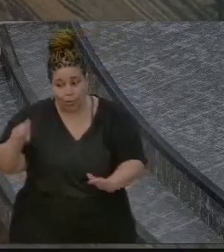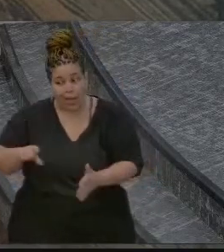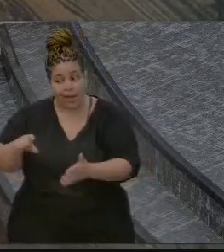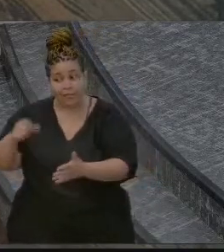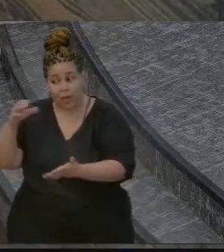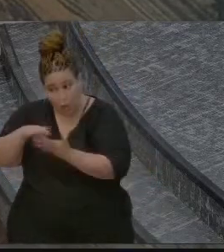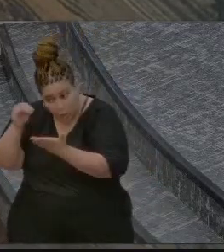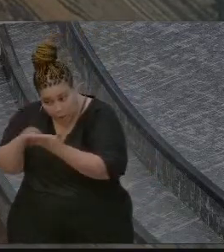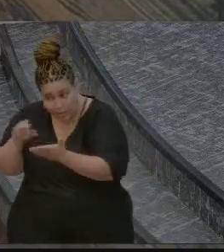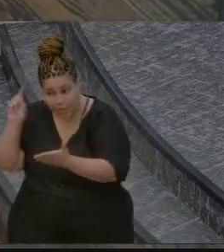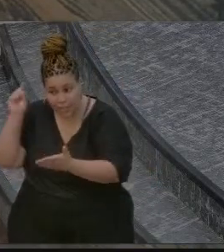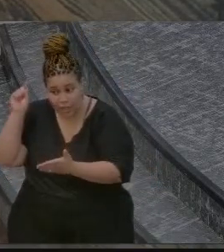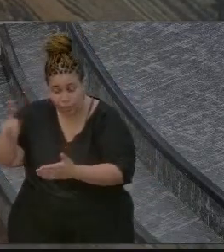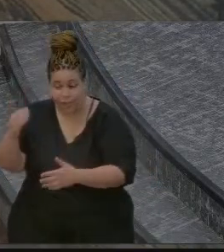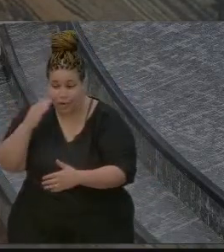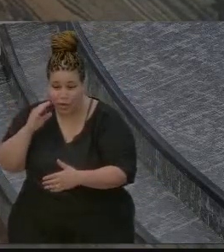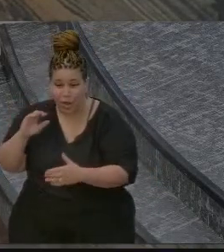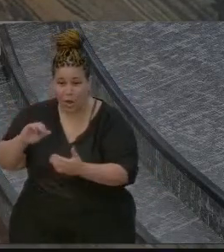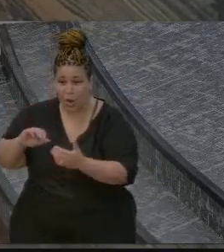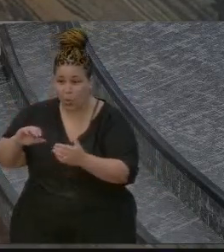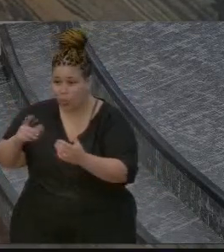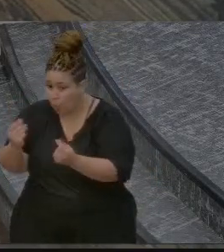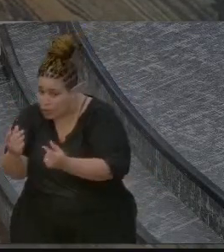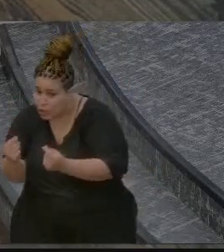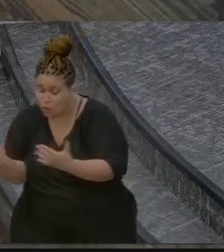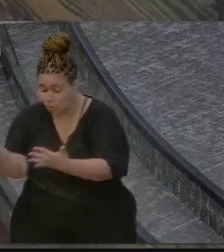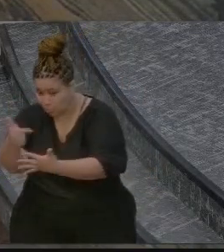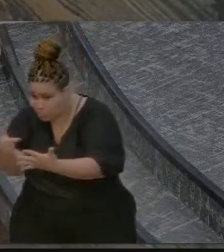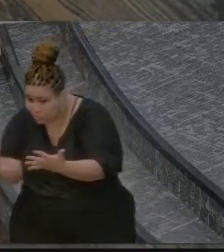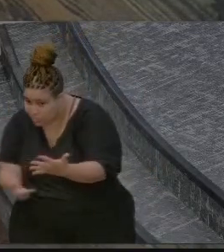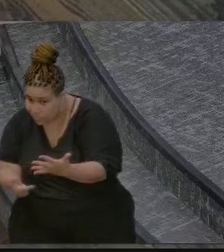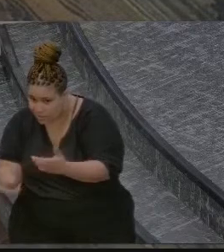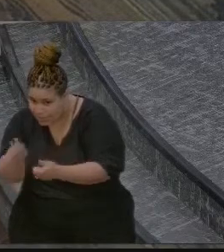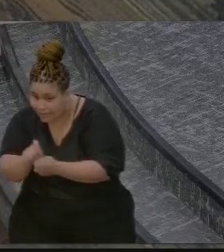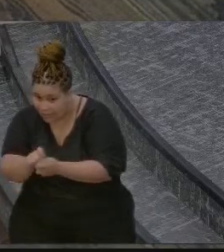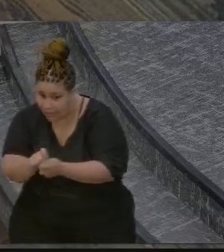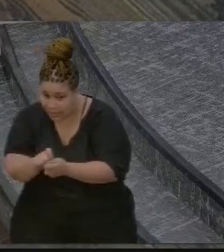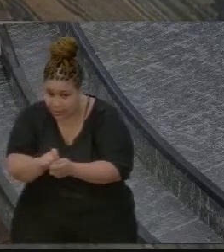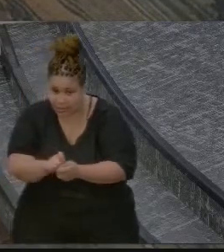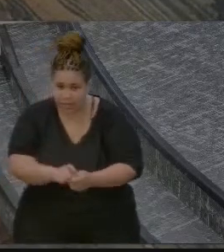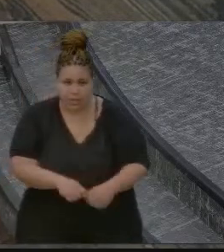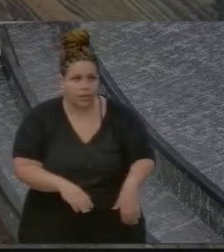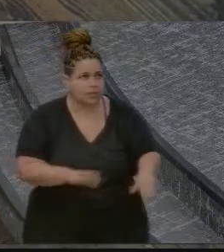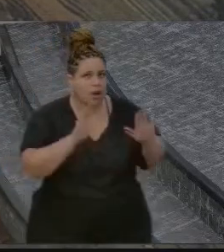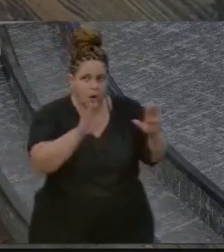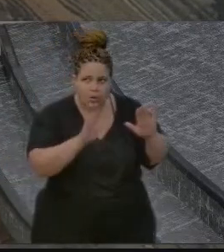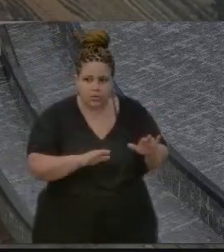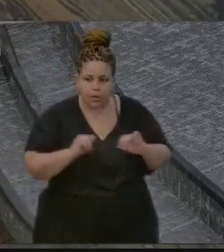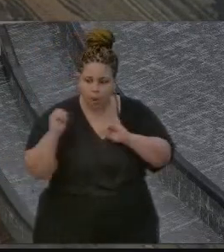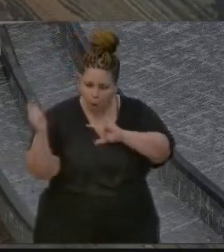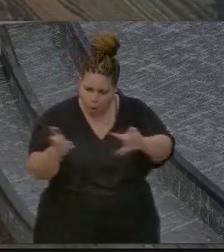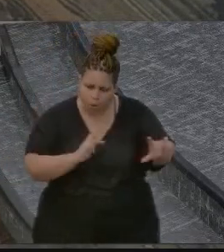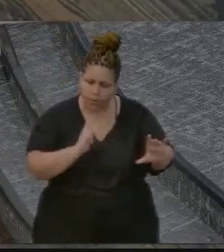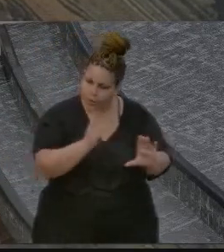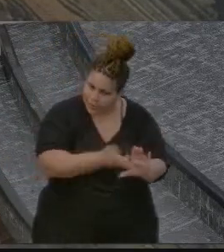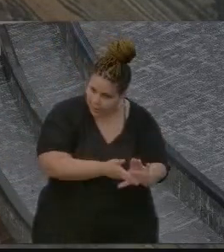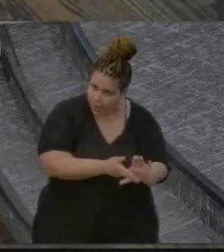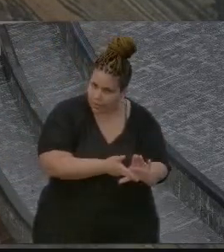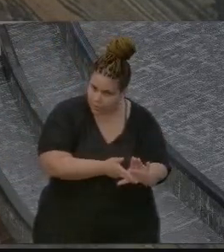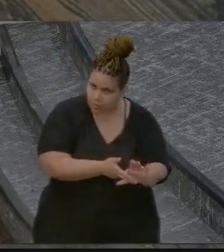and do that. Depends on the situation. And it's going great. Everybody's participating. And